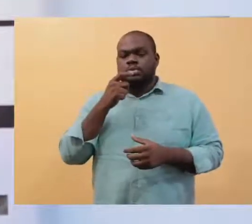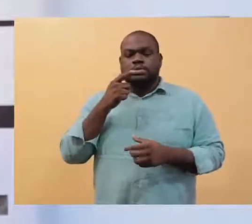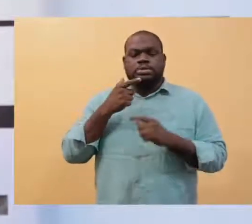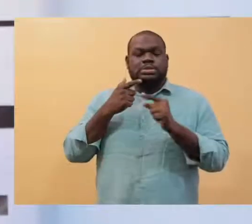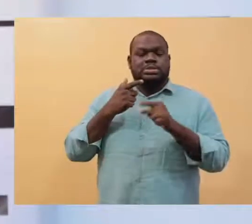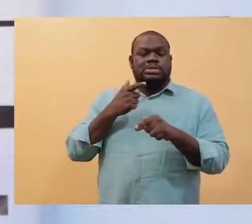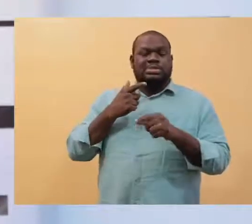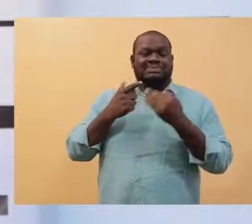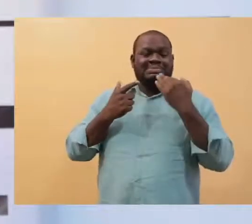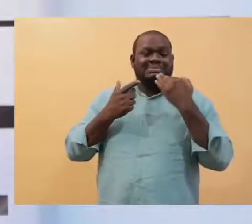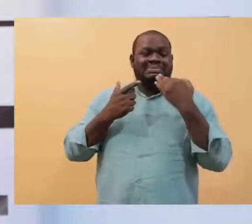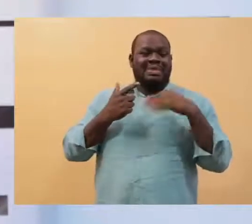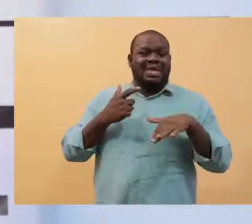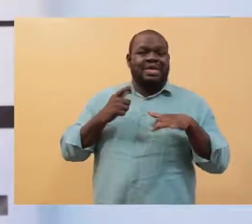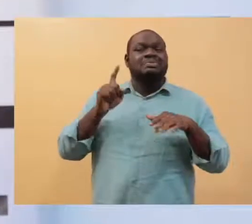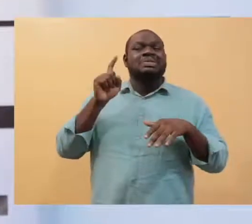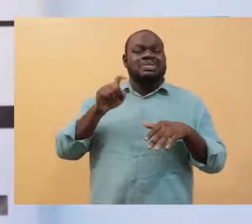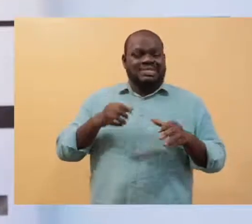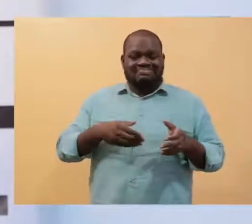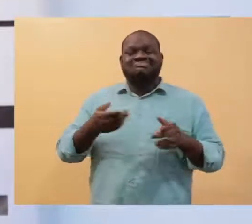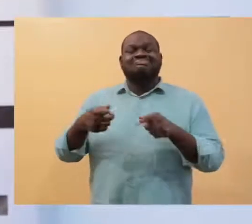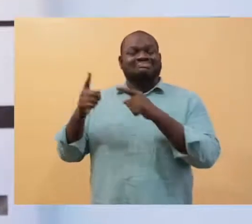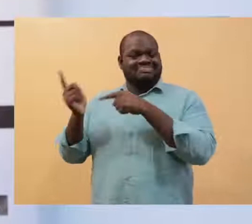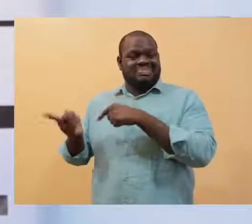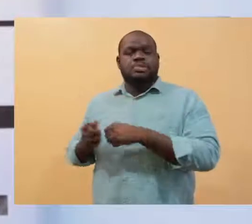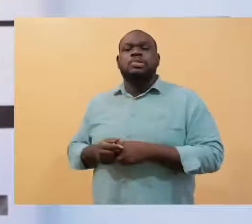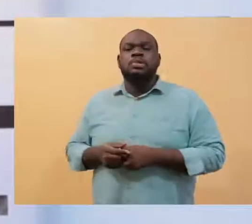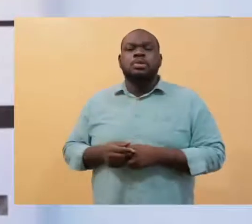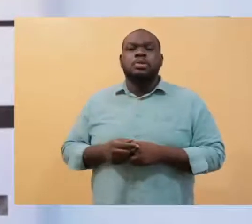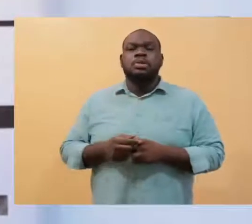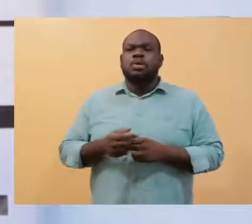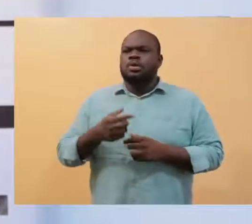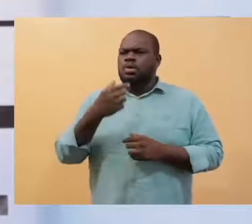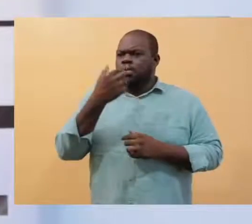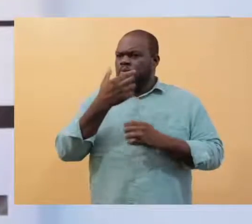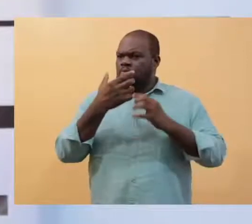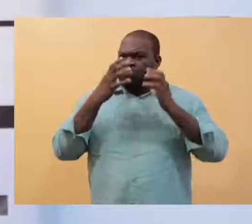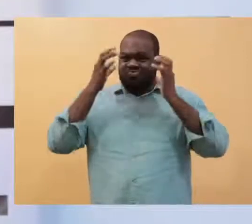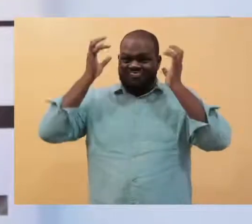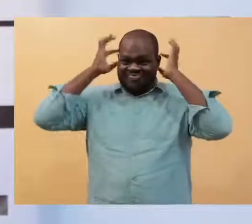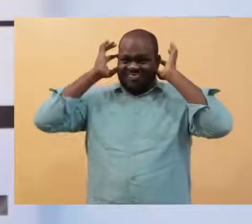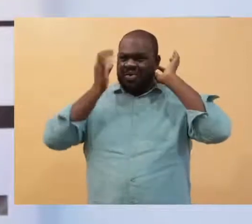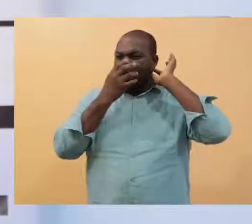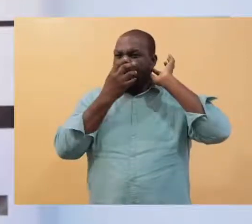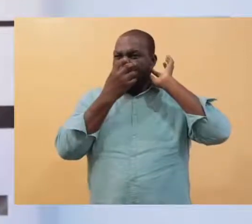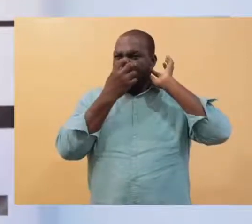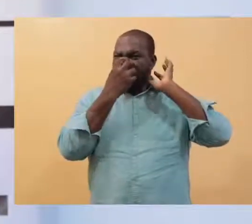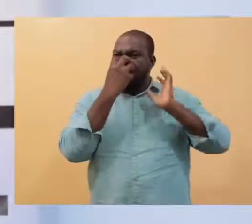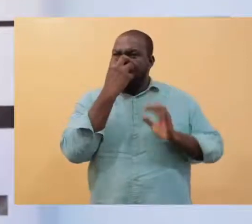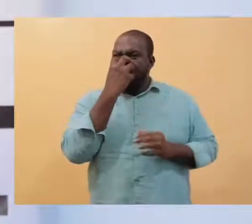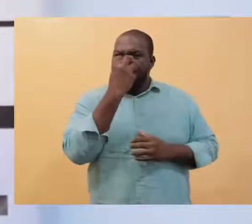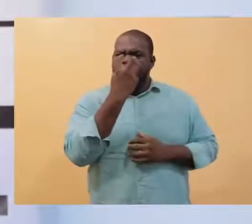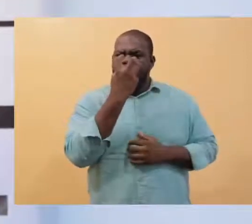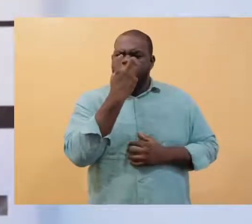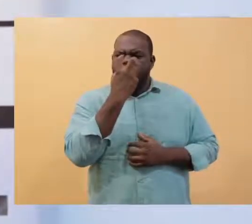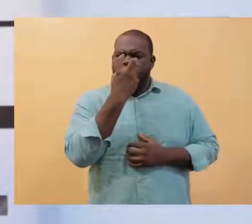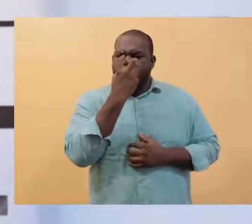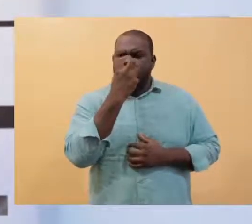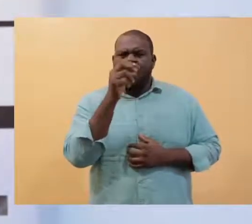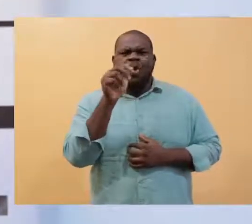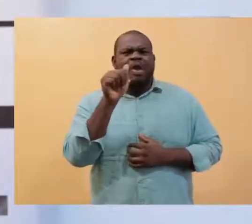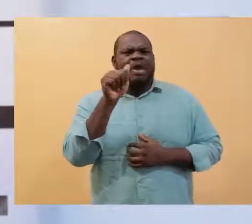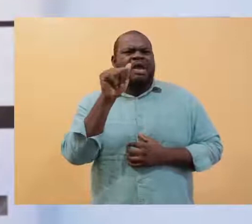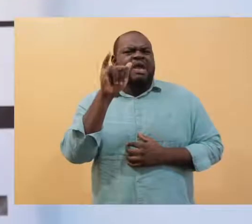very poorly. We need to bring her in." He put an oxygen mask on me and carried me out to the